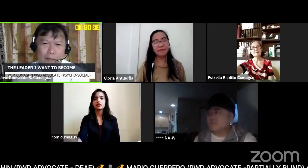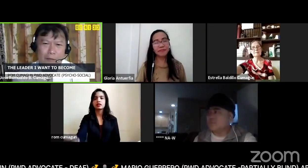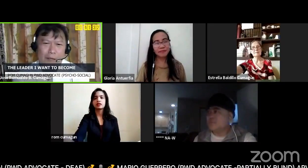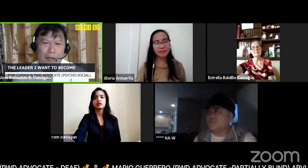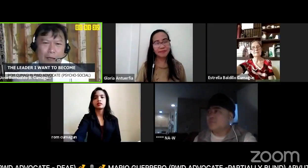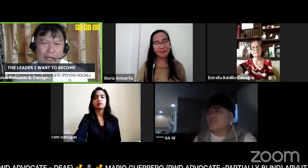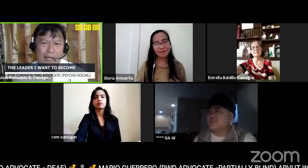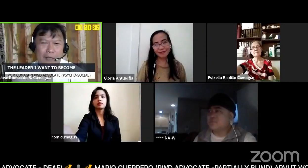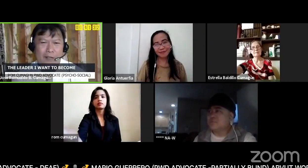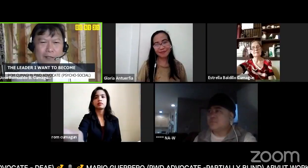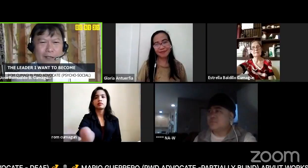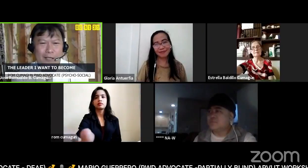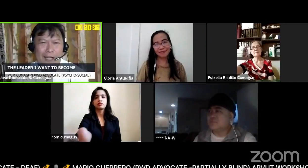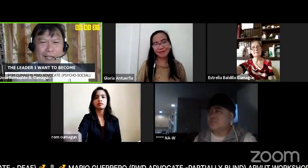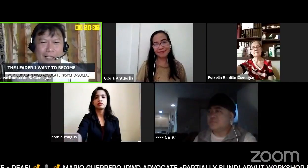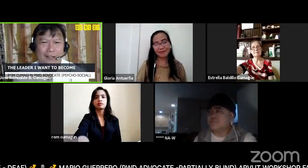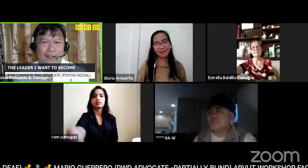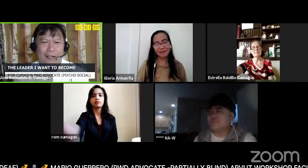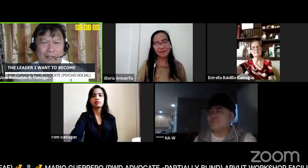okay.